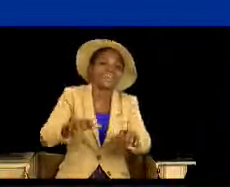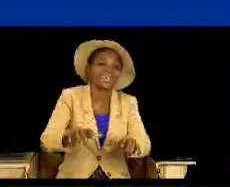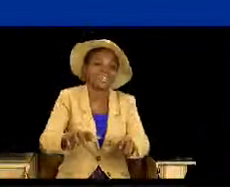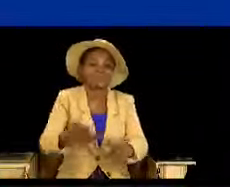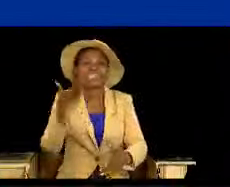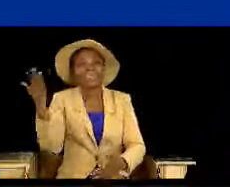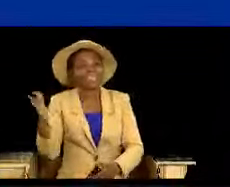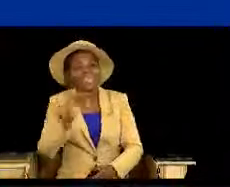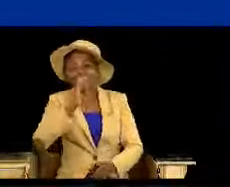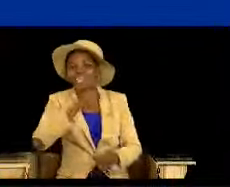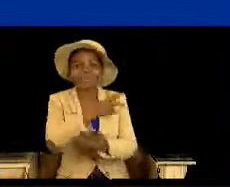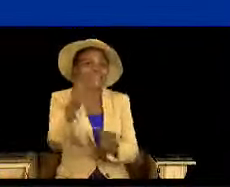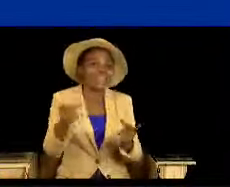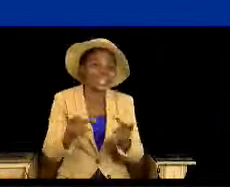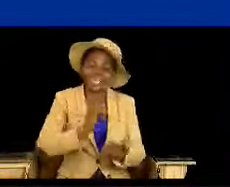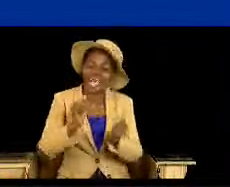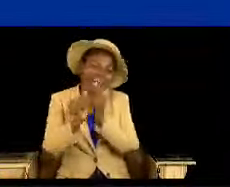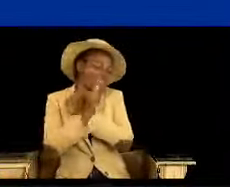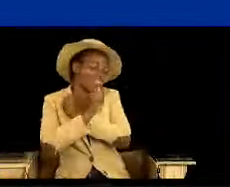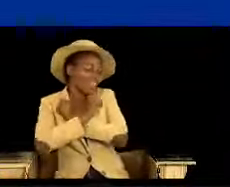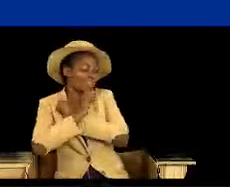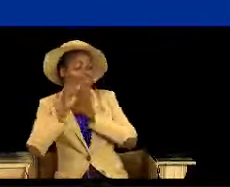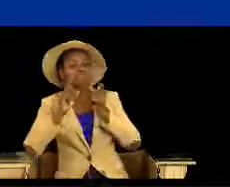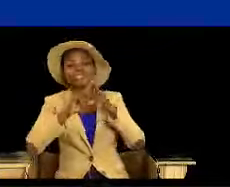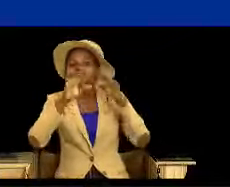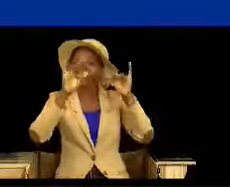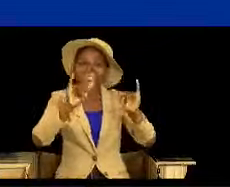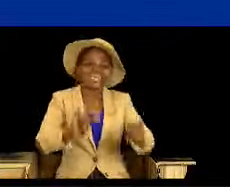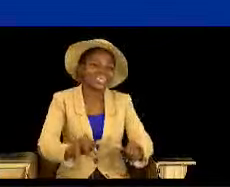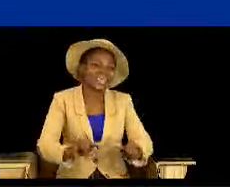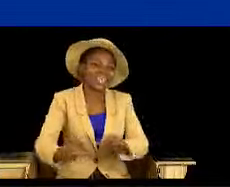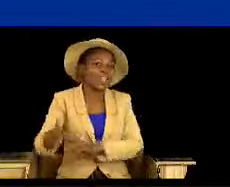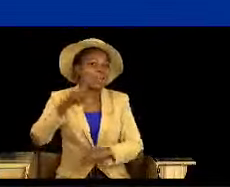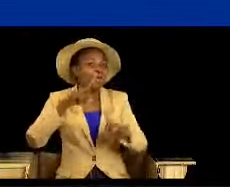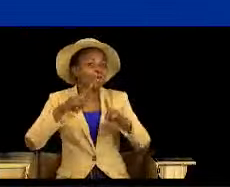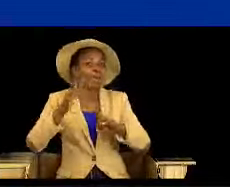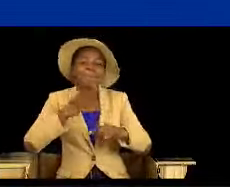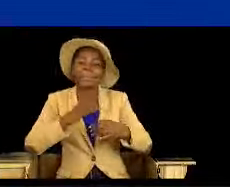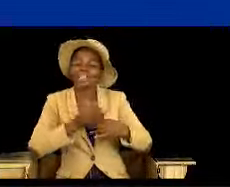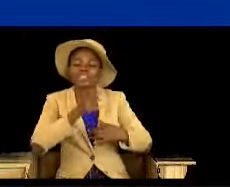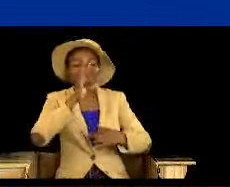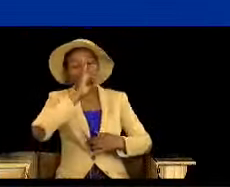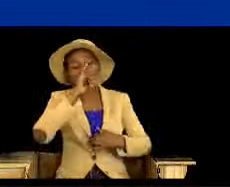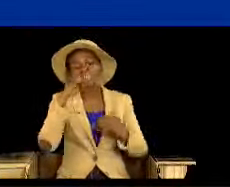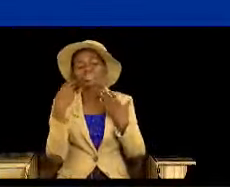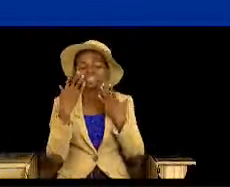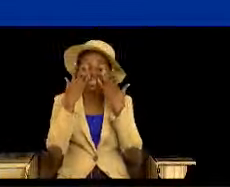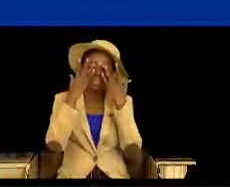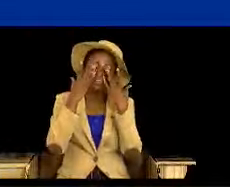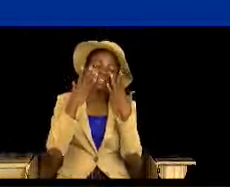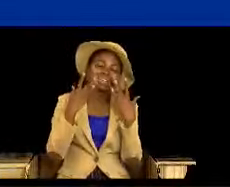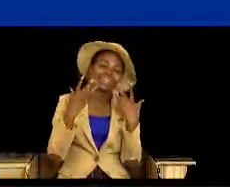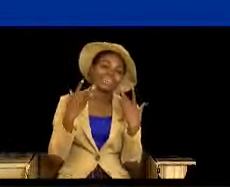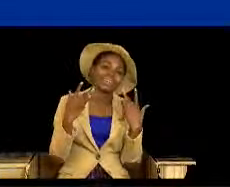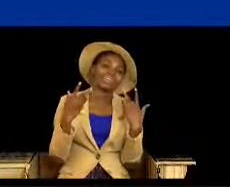there's a place I love to when my soul is